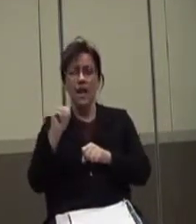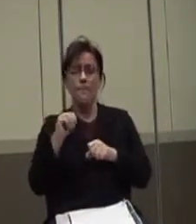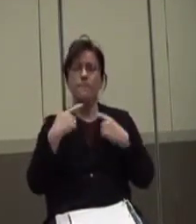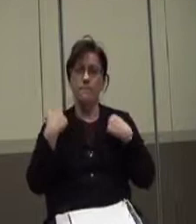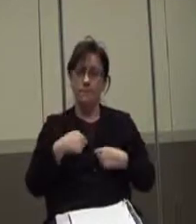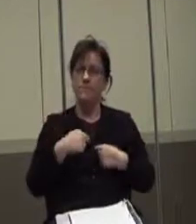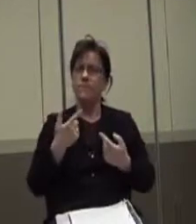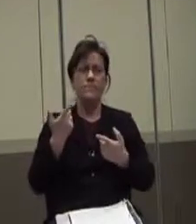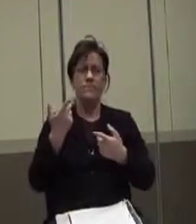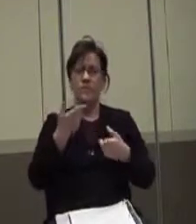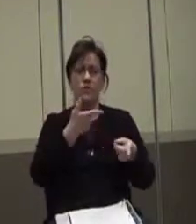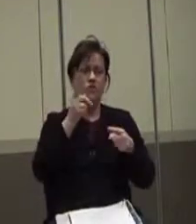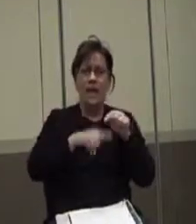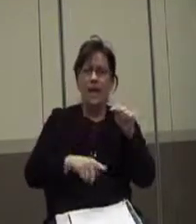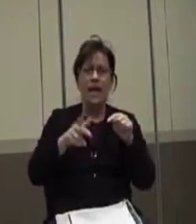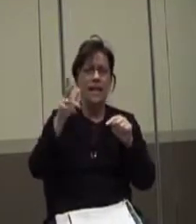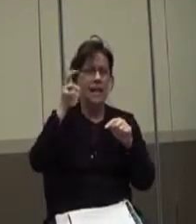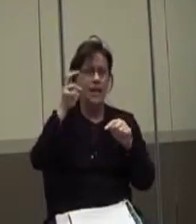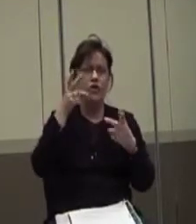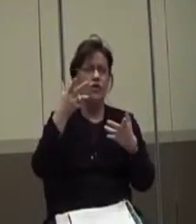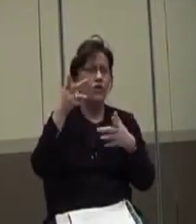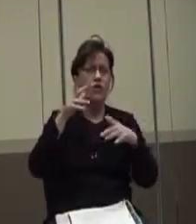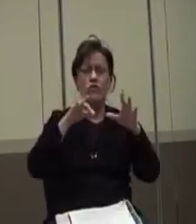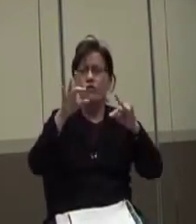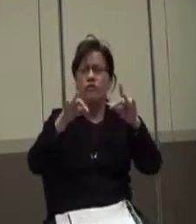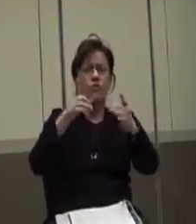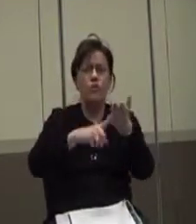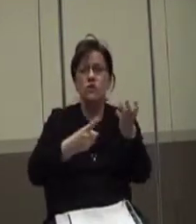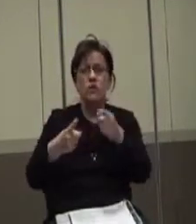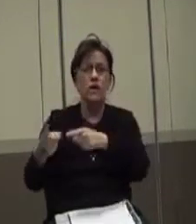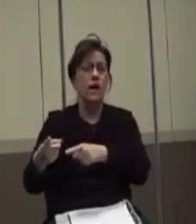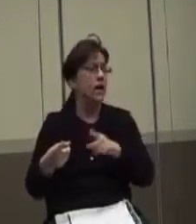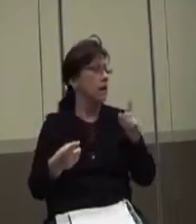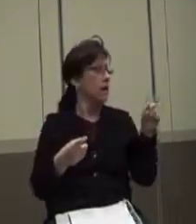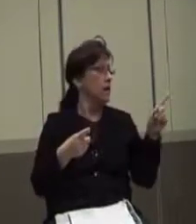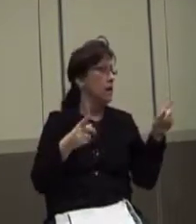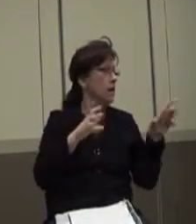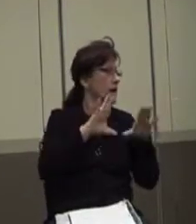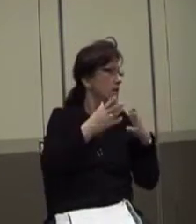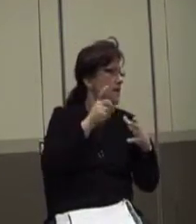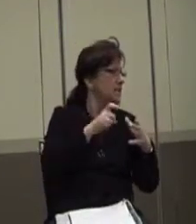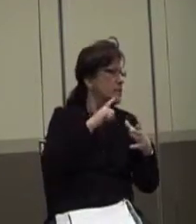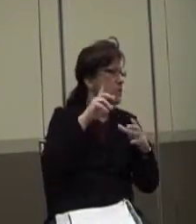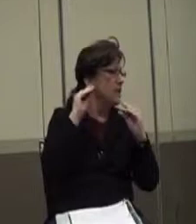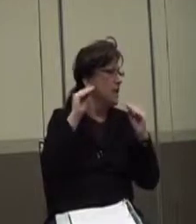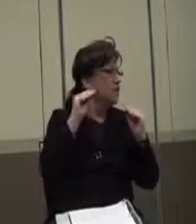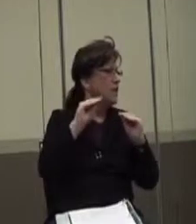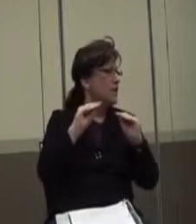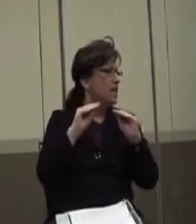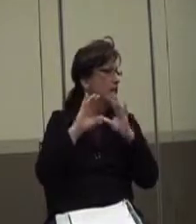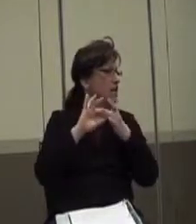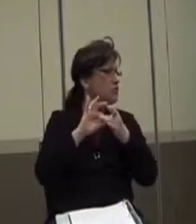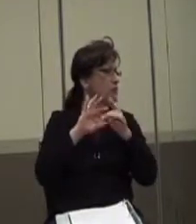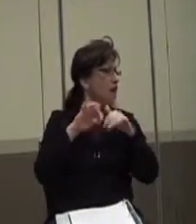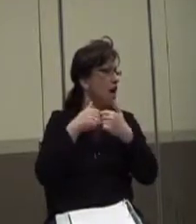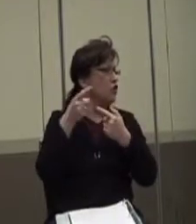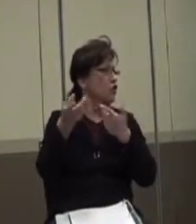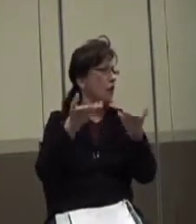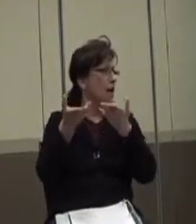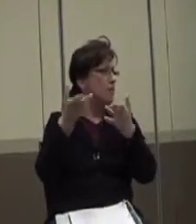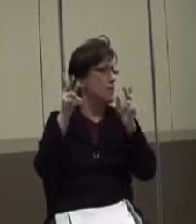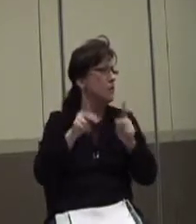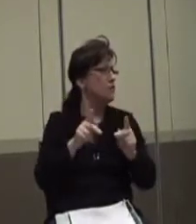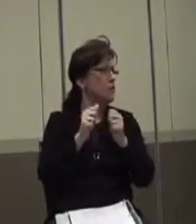content. All right? And the class needs to be educated in terms of how you accommodate a person with a